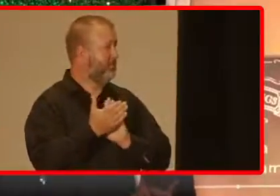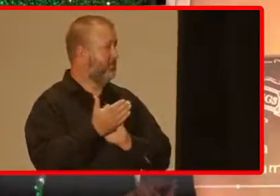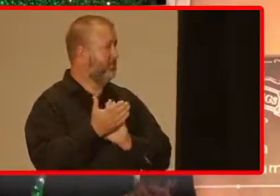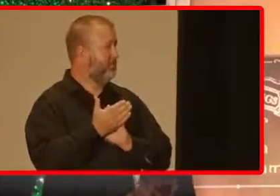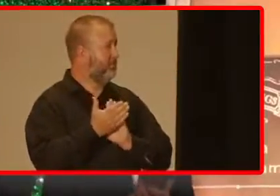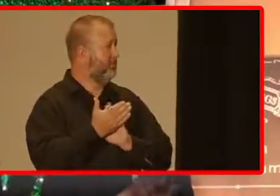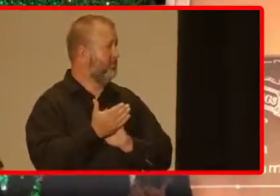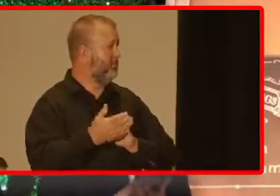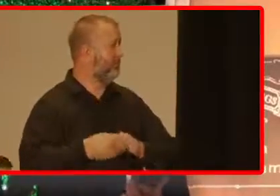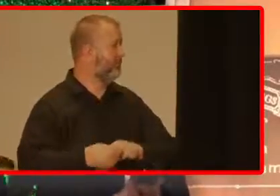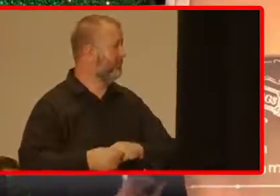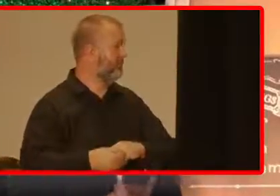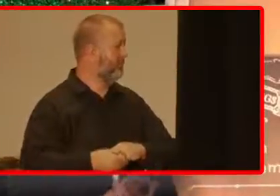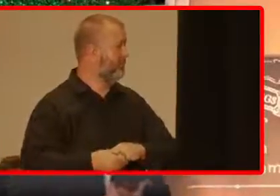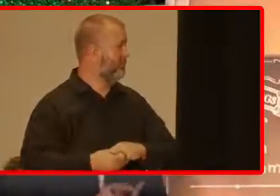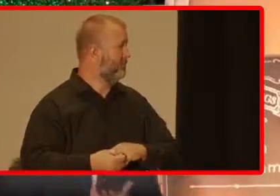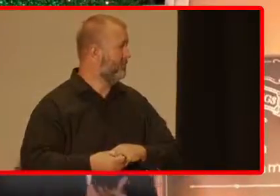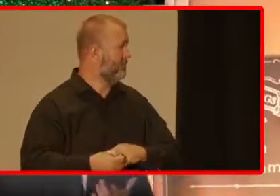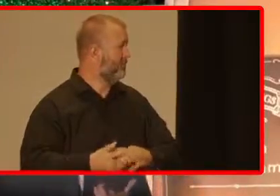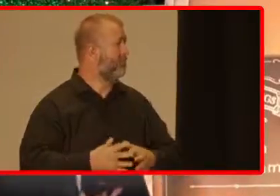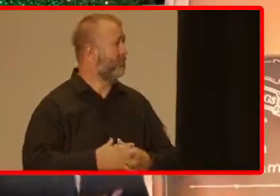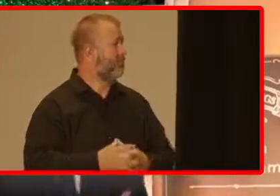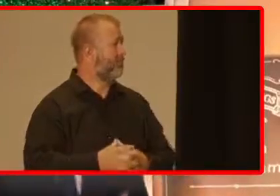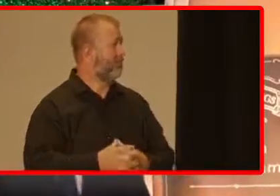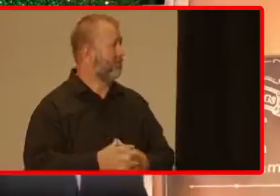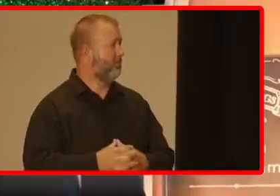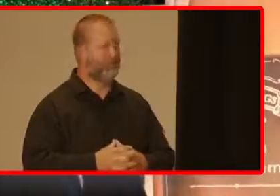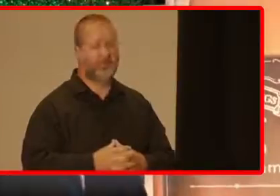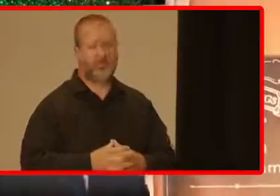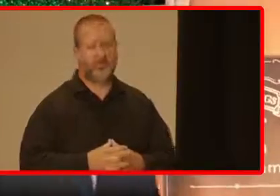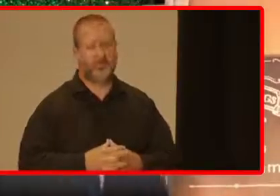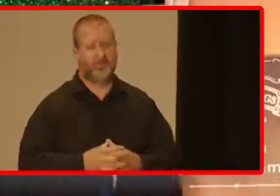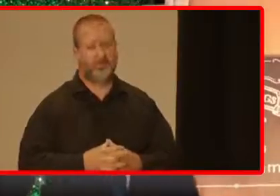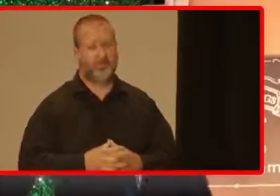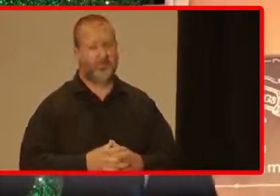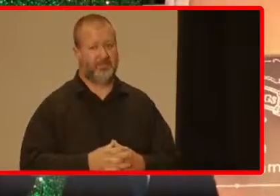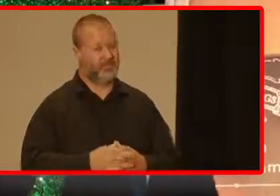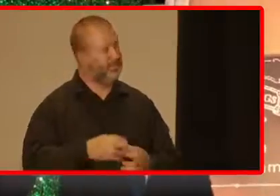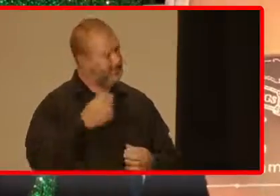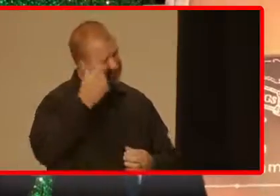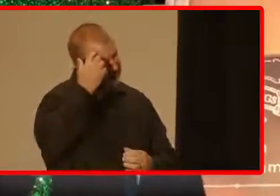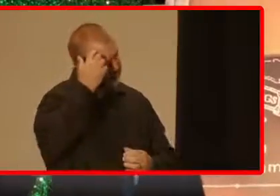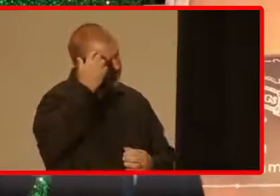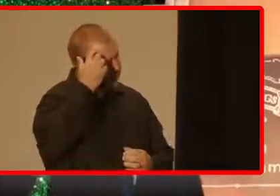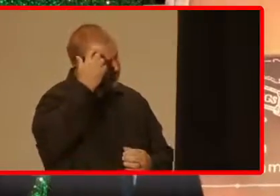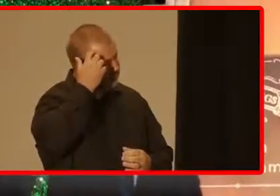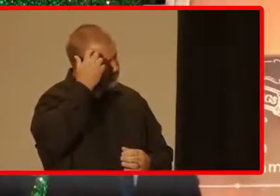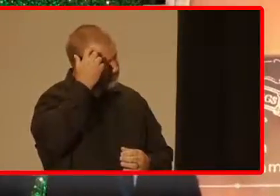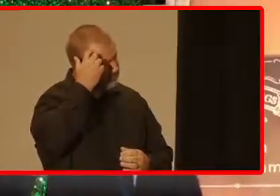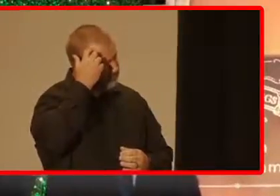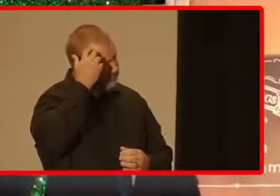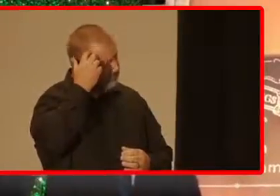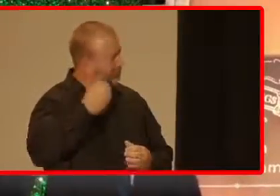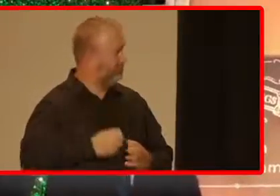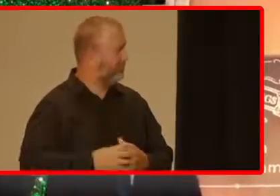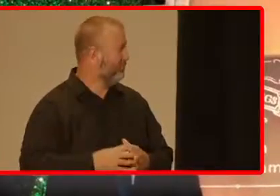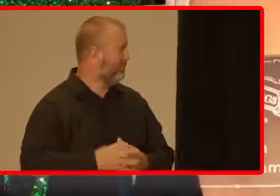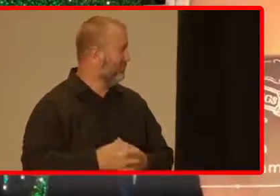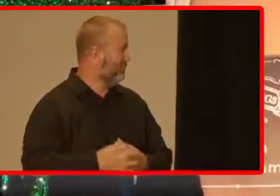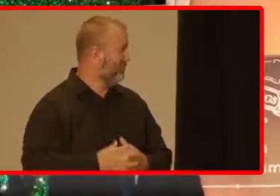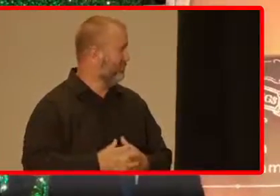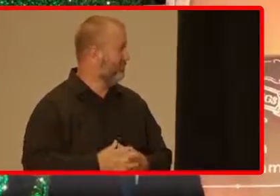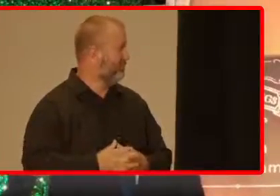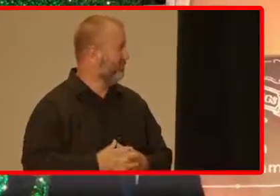Oh, wow. All right. Got it? No, sorry, I really don't, but let's see. You just rip it open. Yeah. Yes,